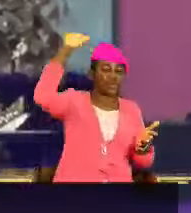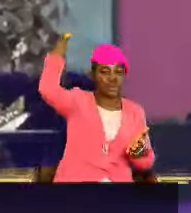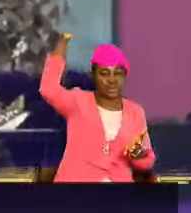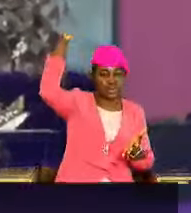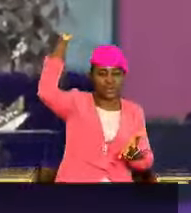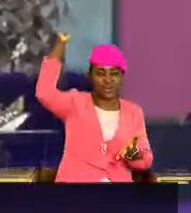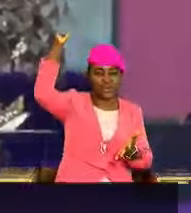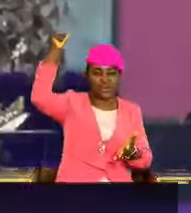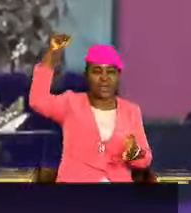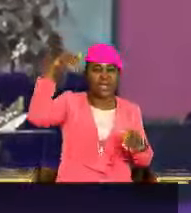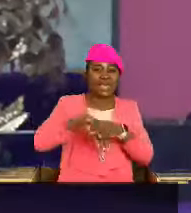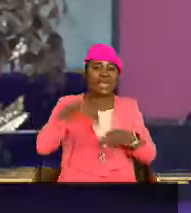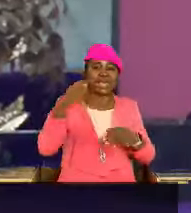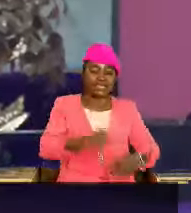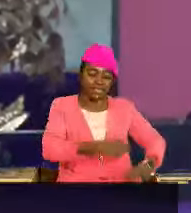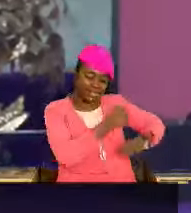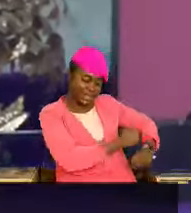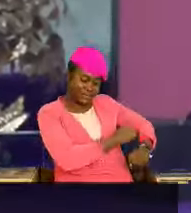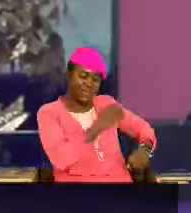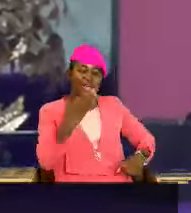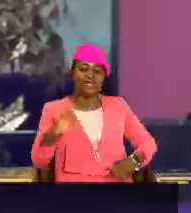in defense of my